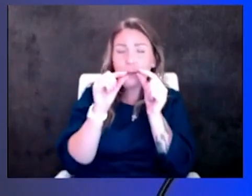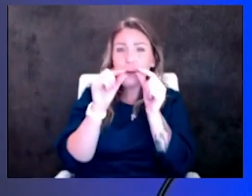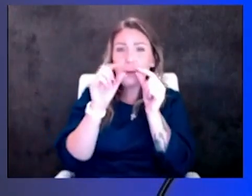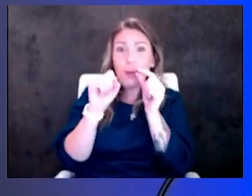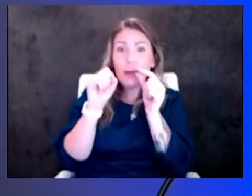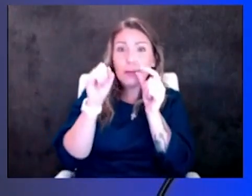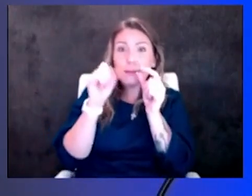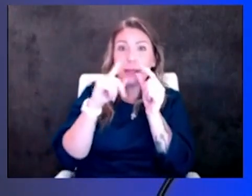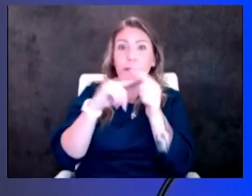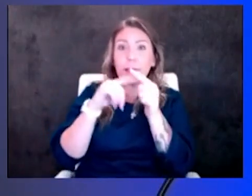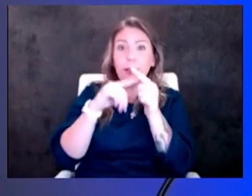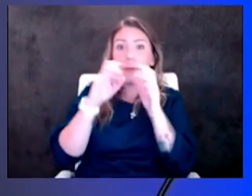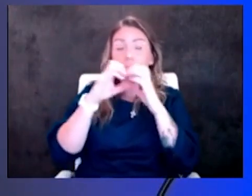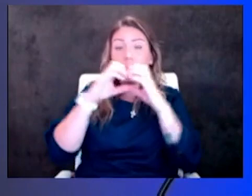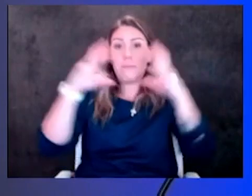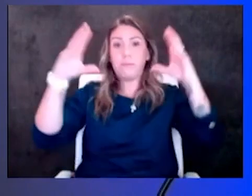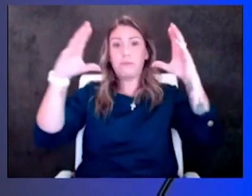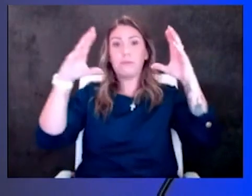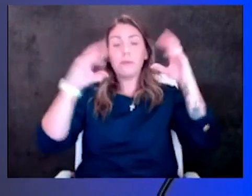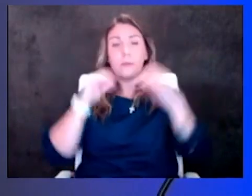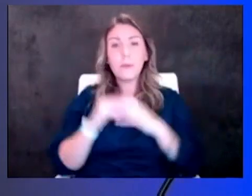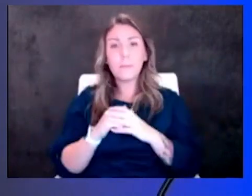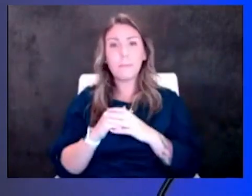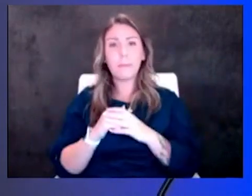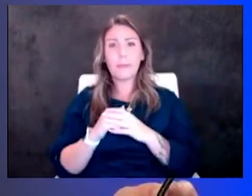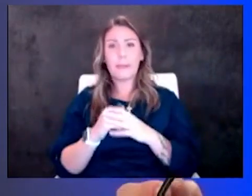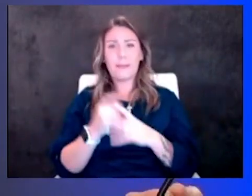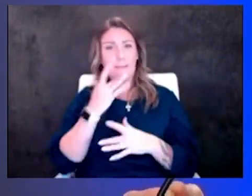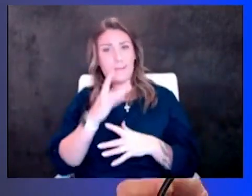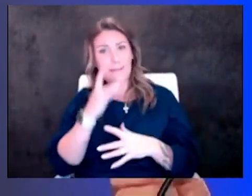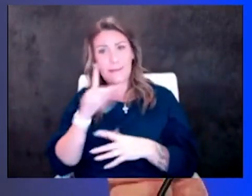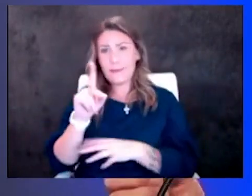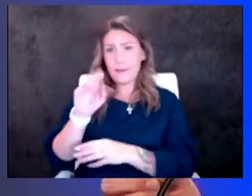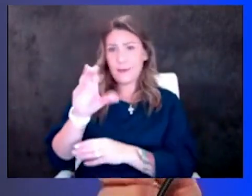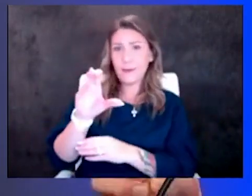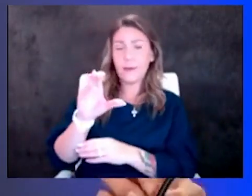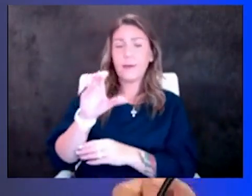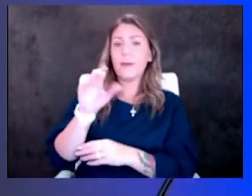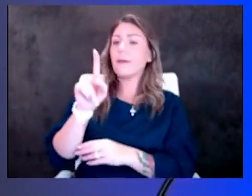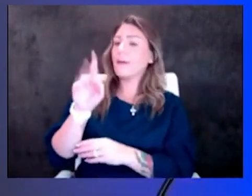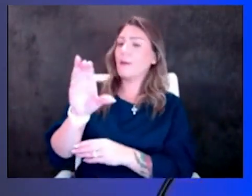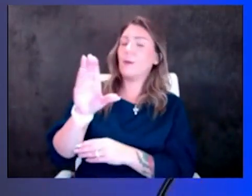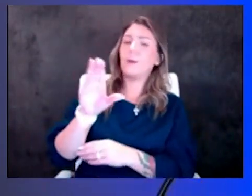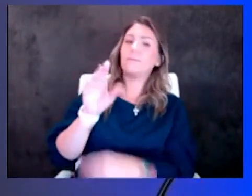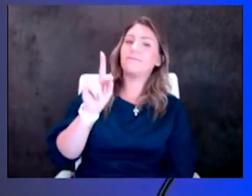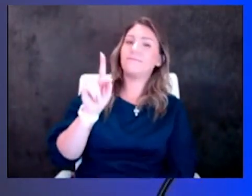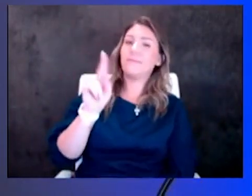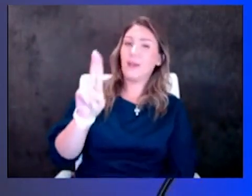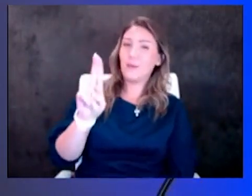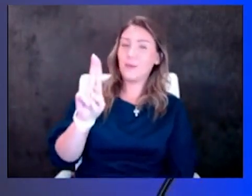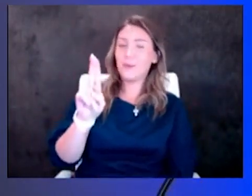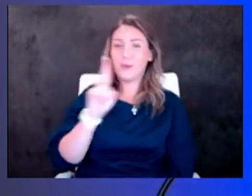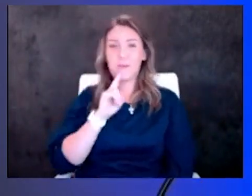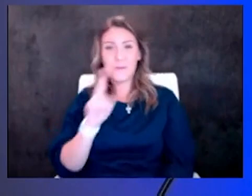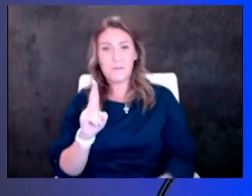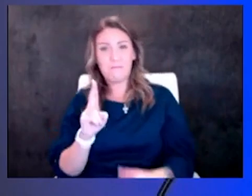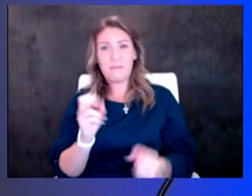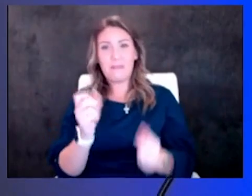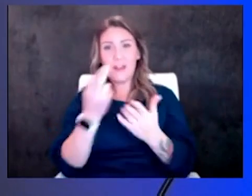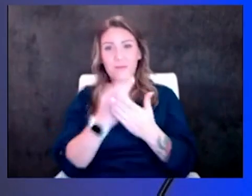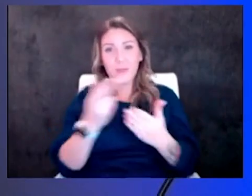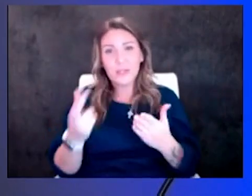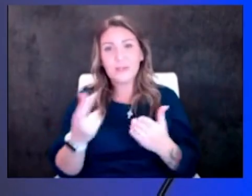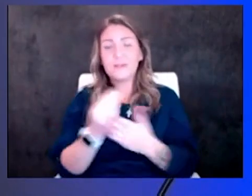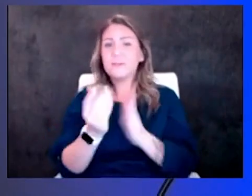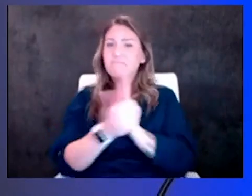fortunate that KU has put a lot of resources and talented people into making sure that we have that